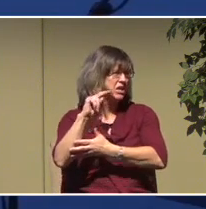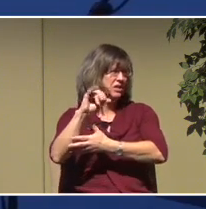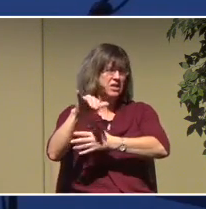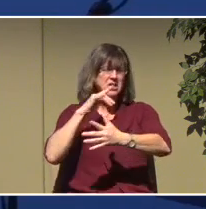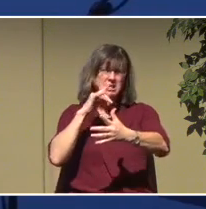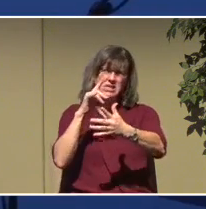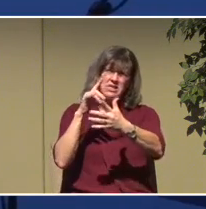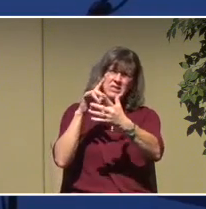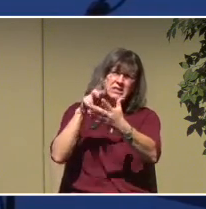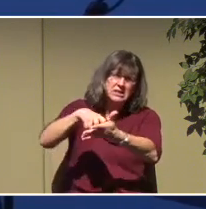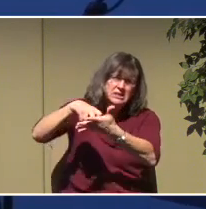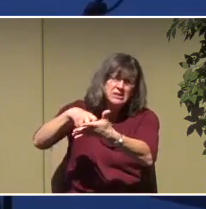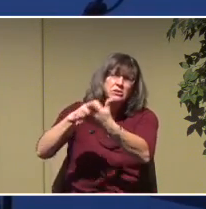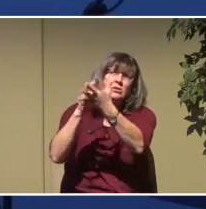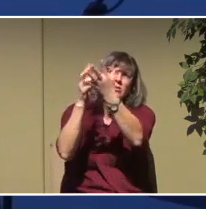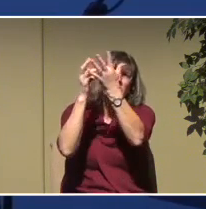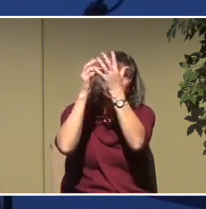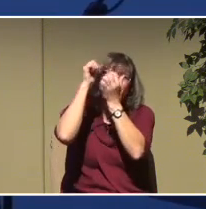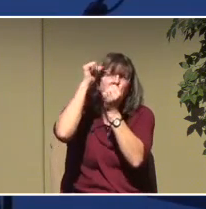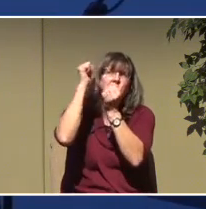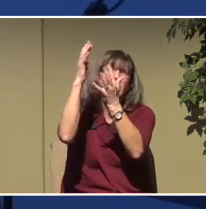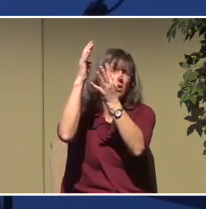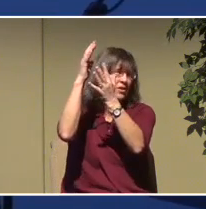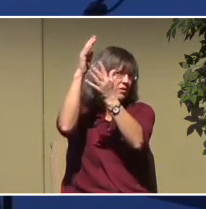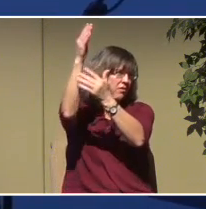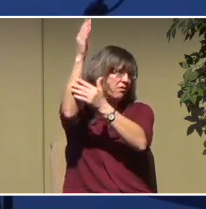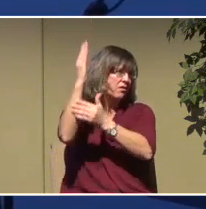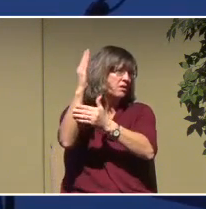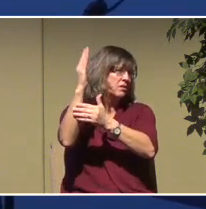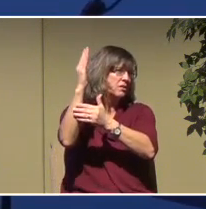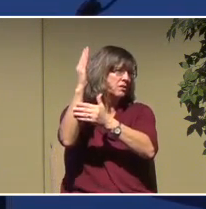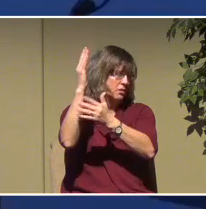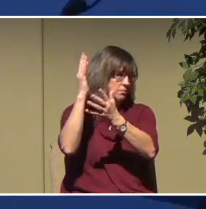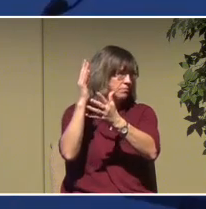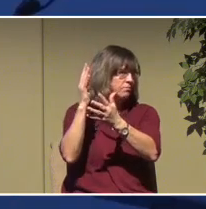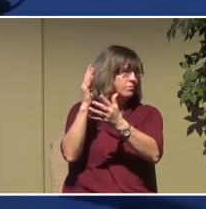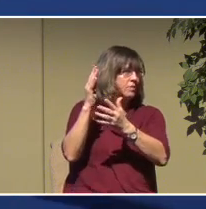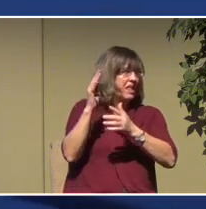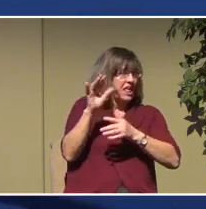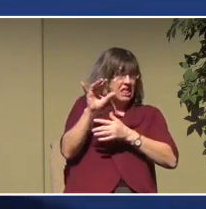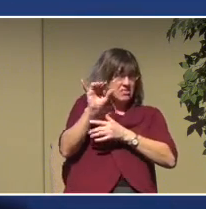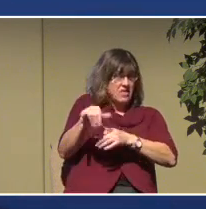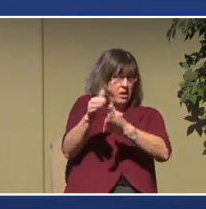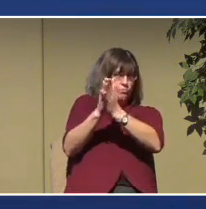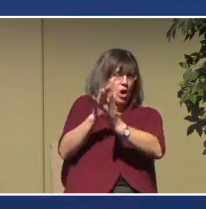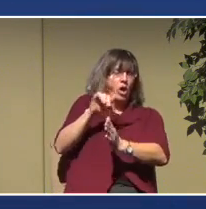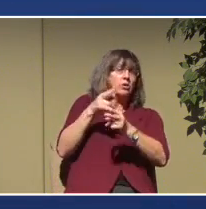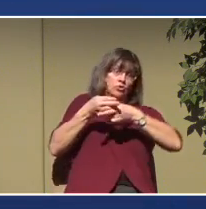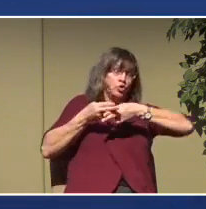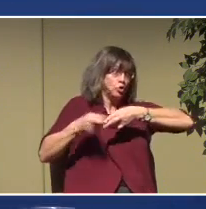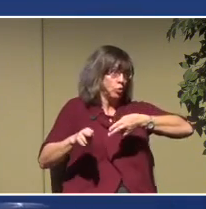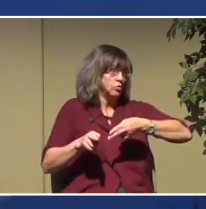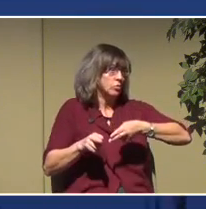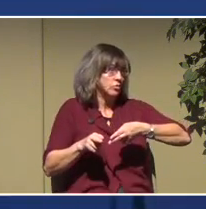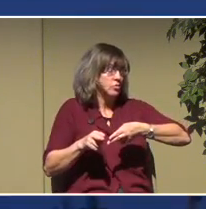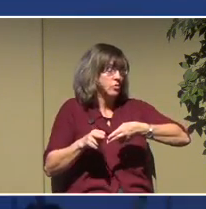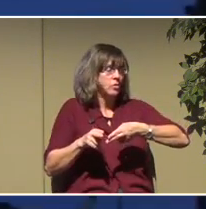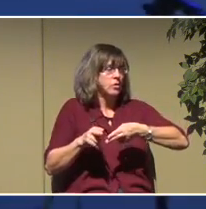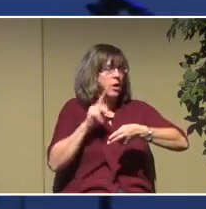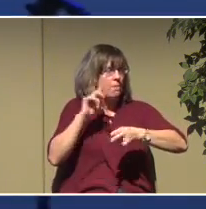prayed out of that. And we want to look at that prayer. It's a very short prayer, and we're going to look at